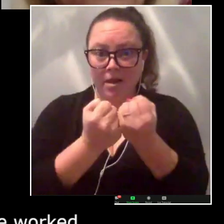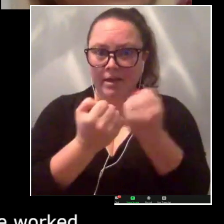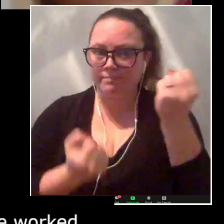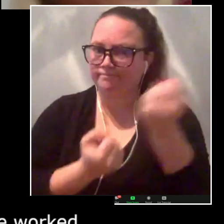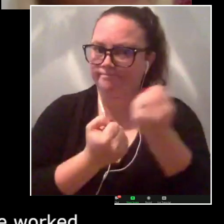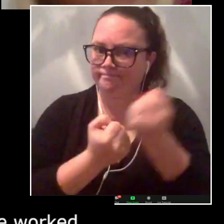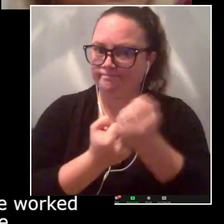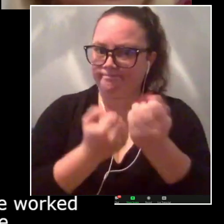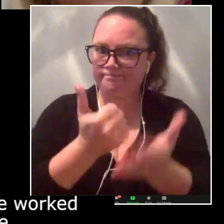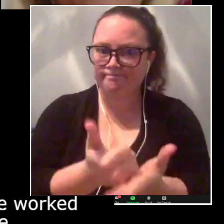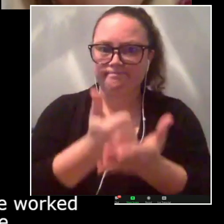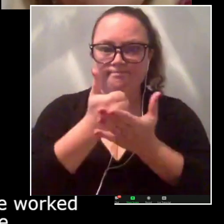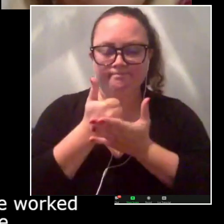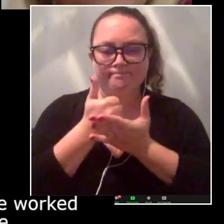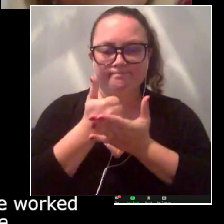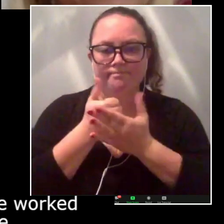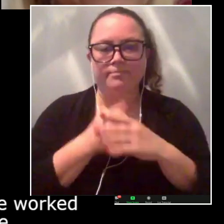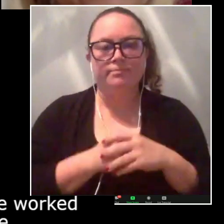to